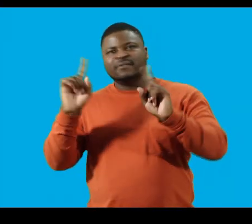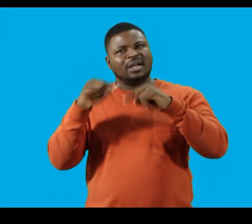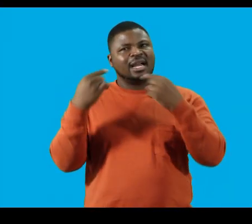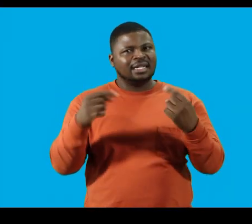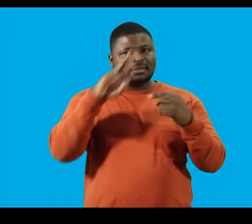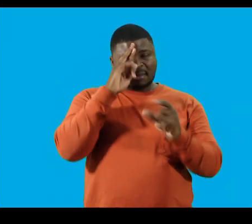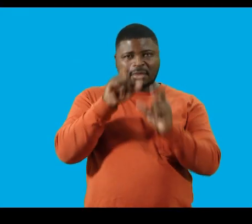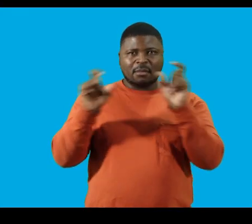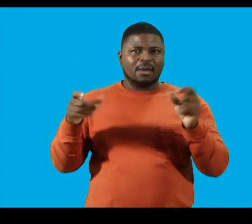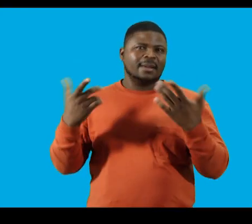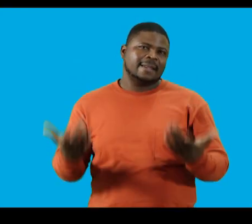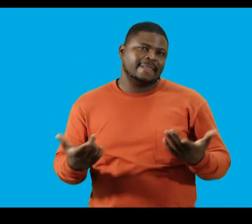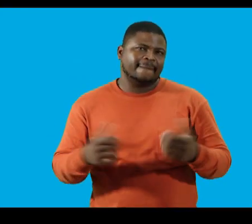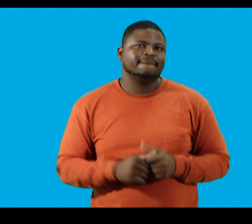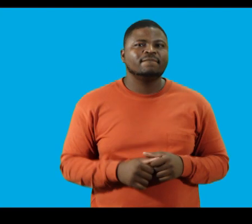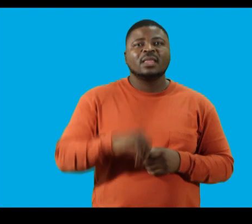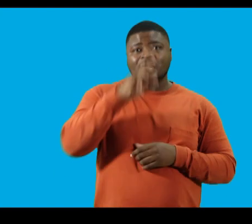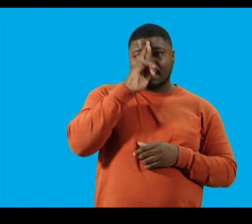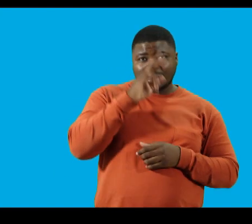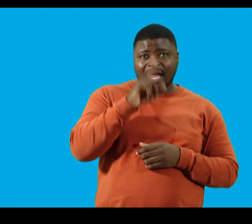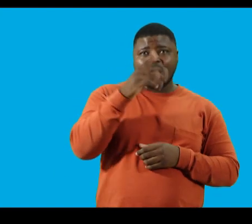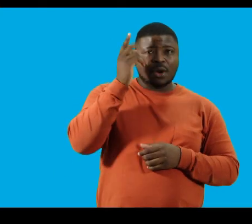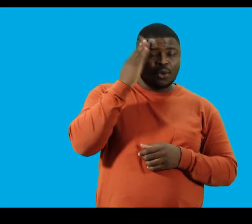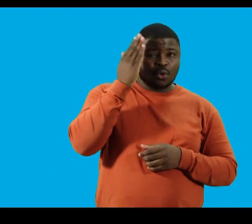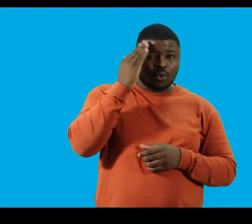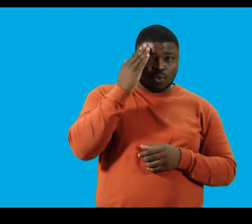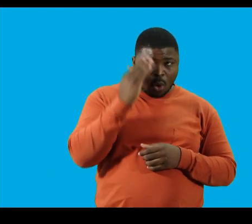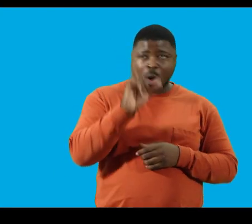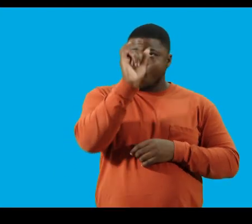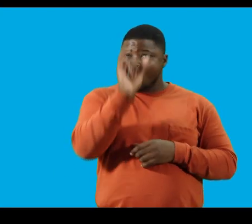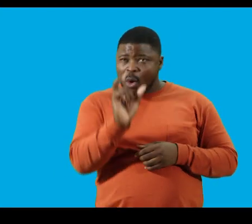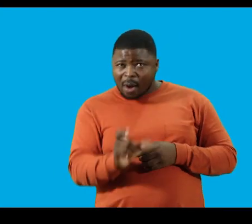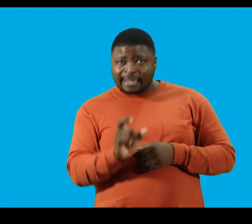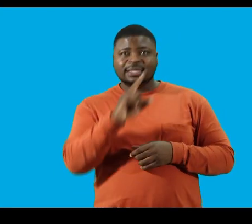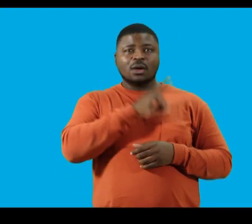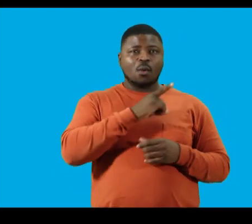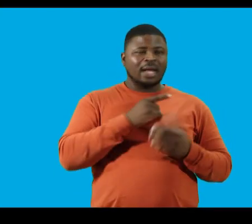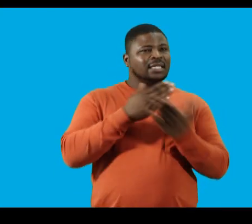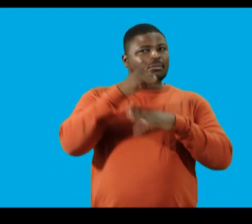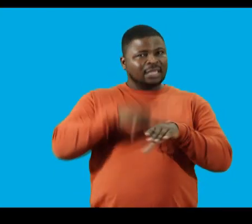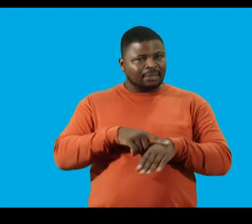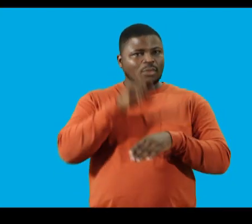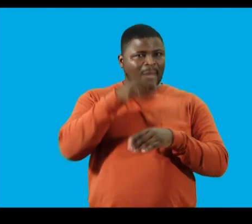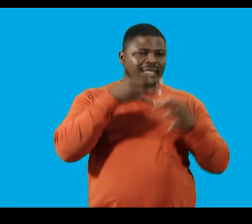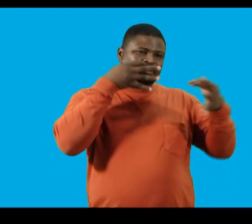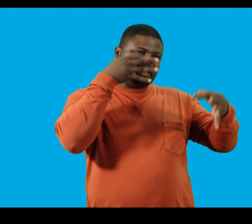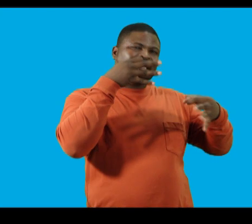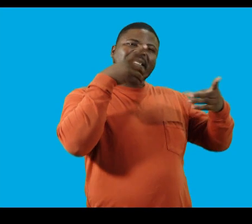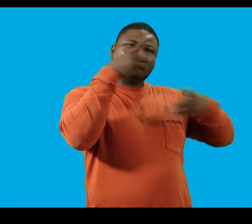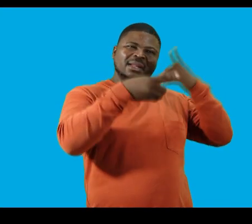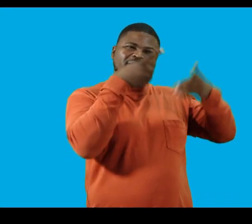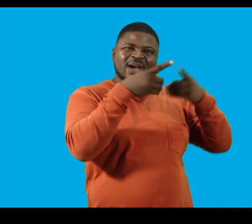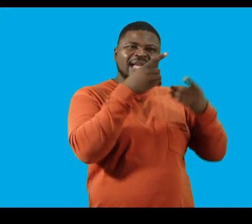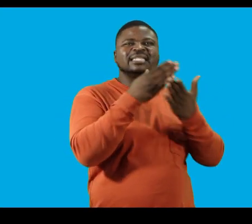Know your terminologies. Remember, they will ask you questions where you define some